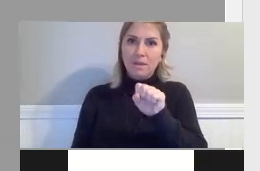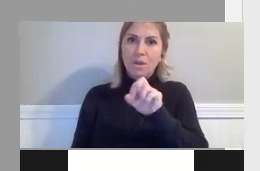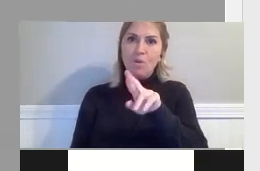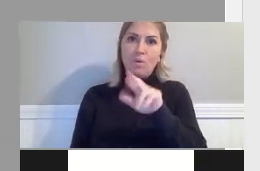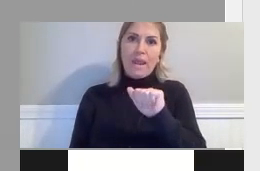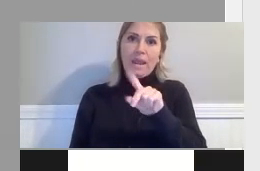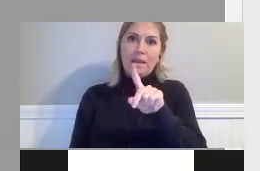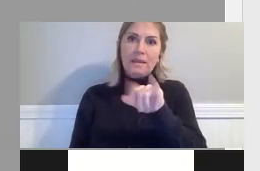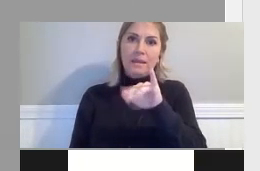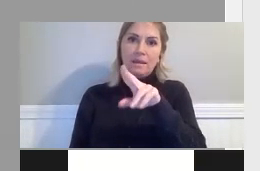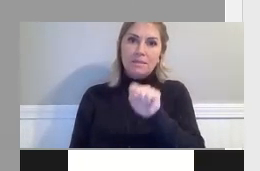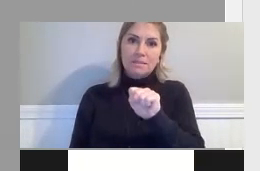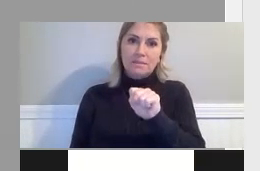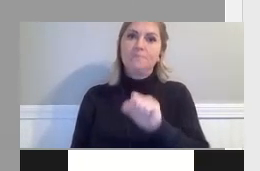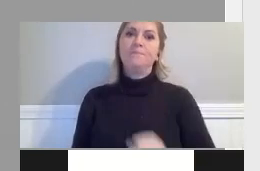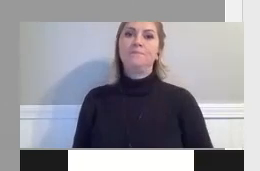Okay.